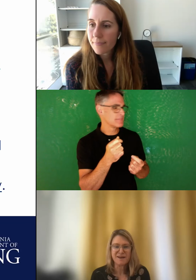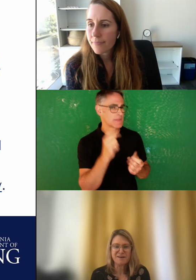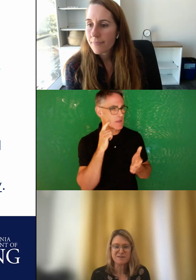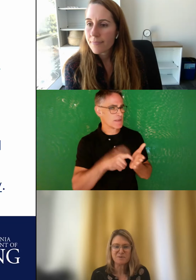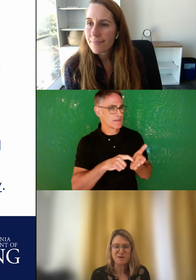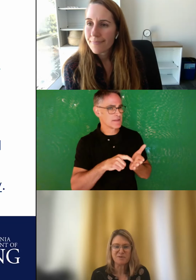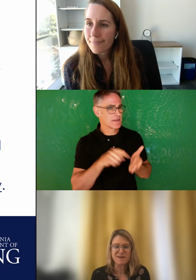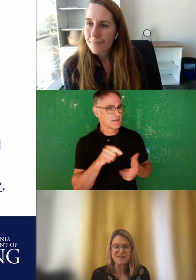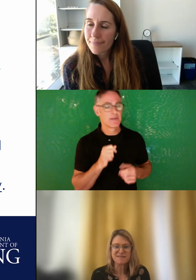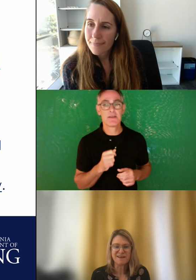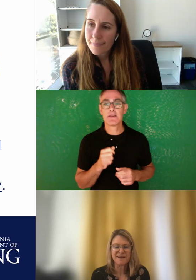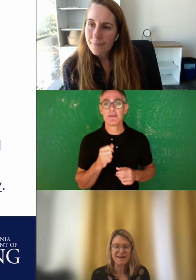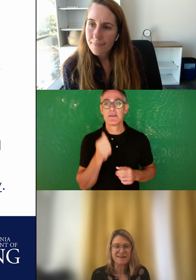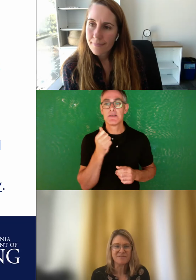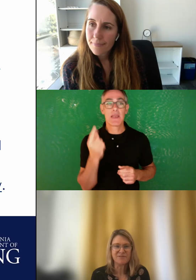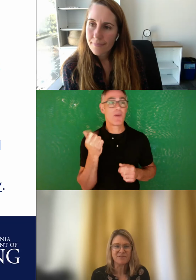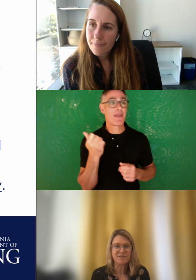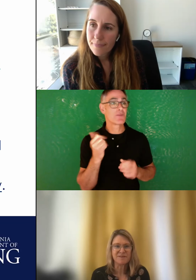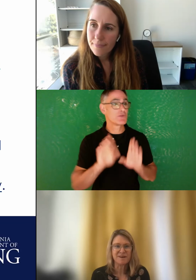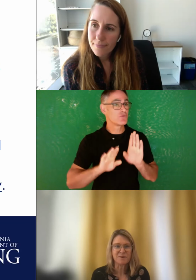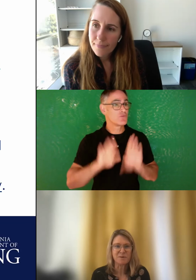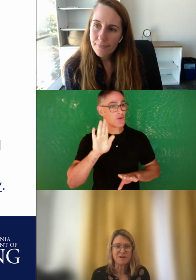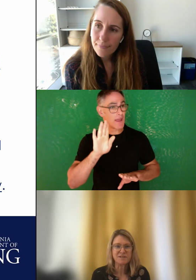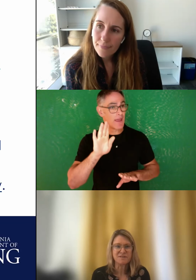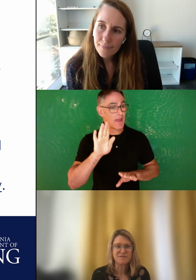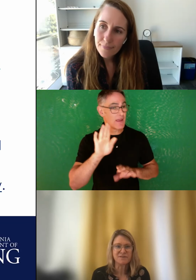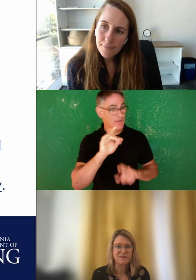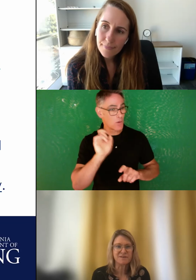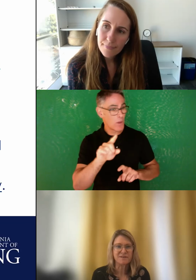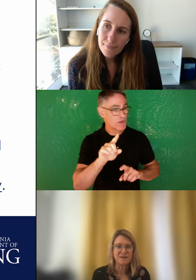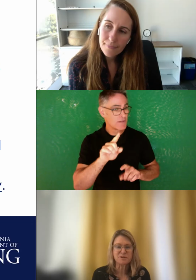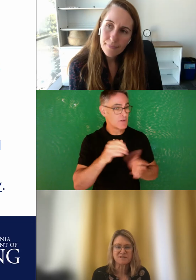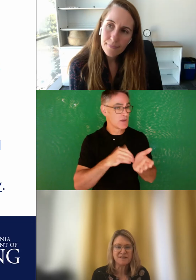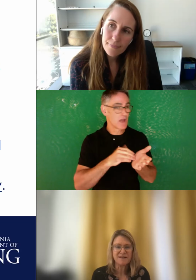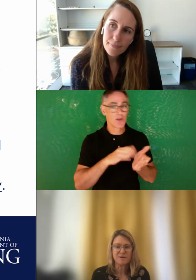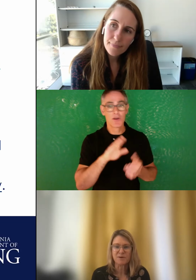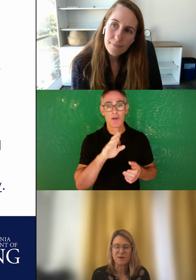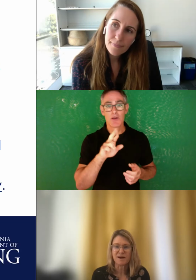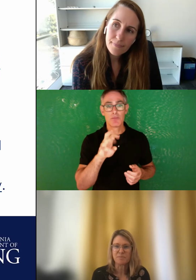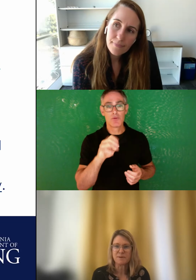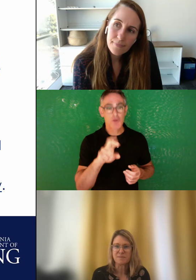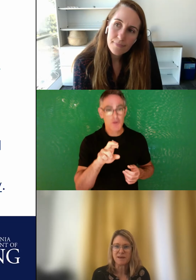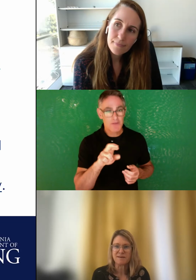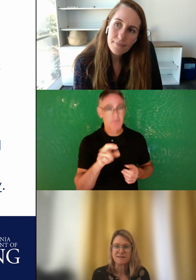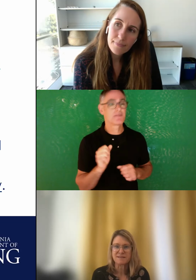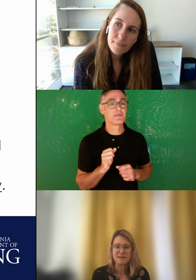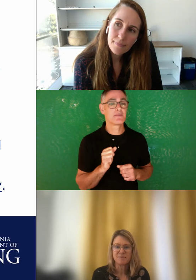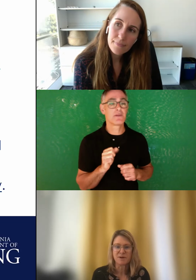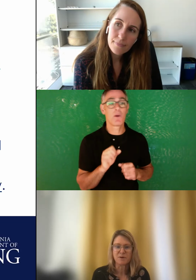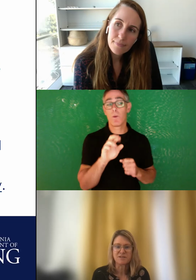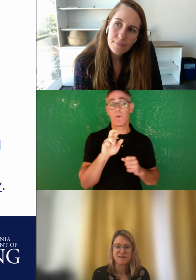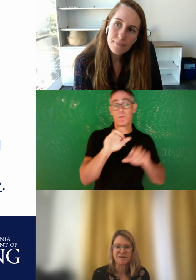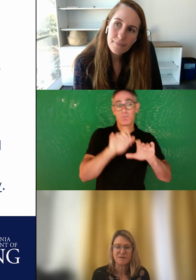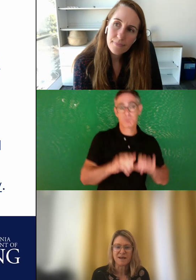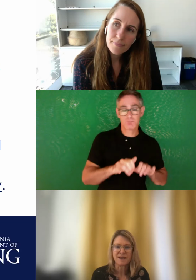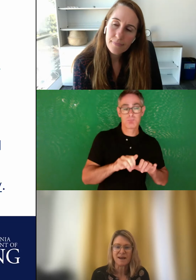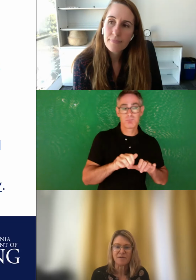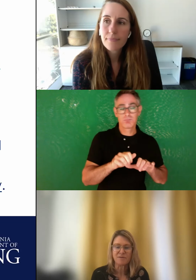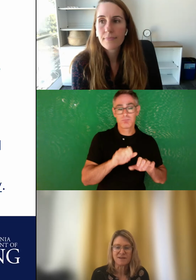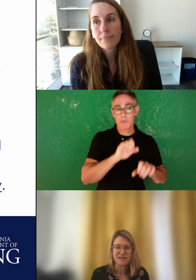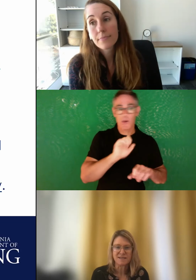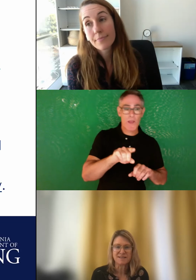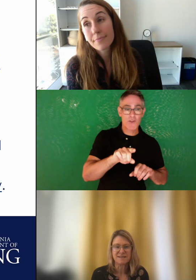Anybody else want to raise their hand for a question for Dr. Brewster, or put a question in the Q&A